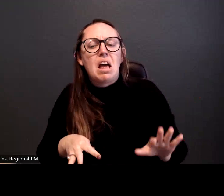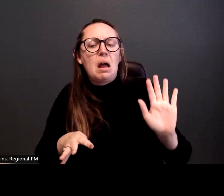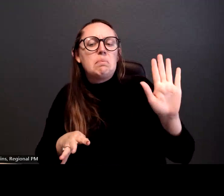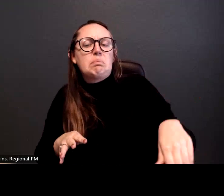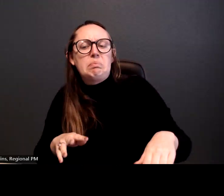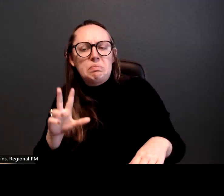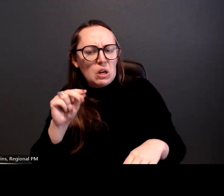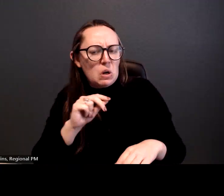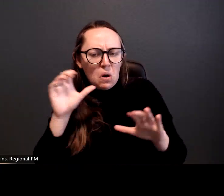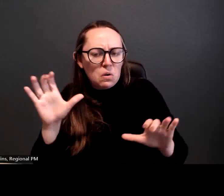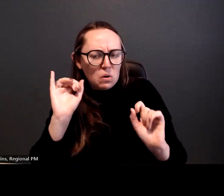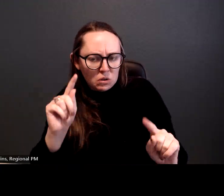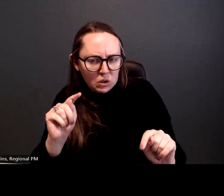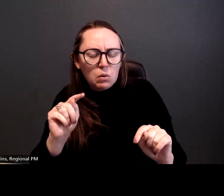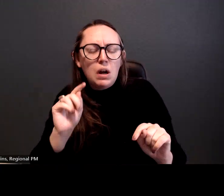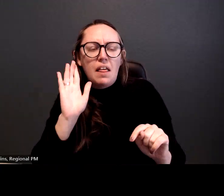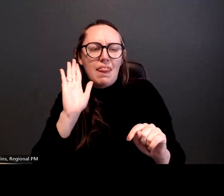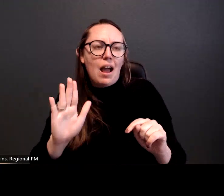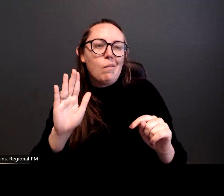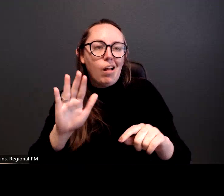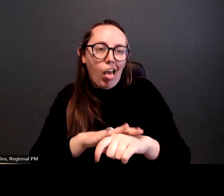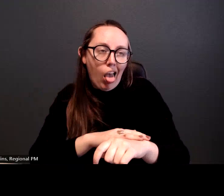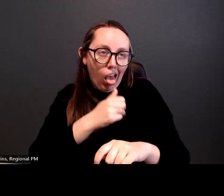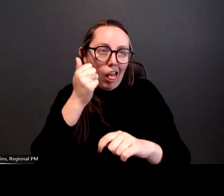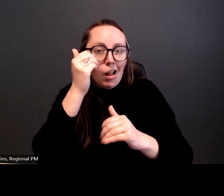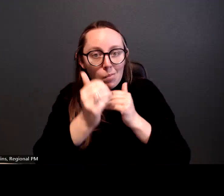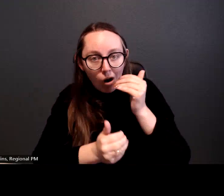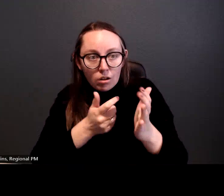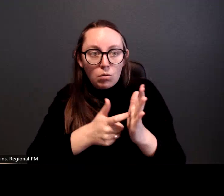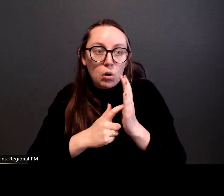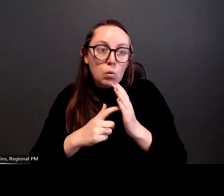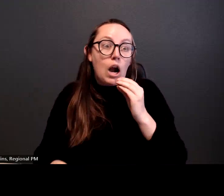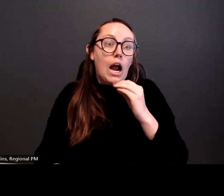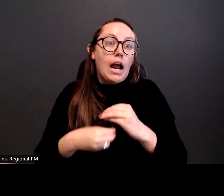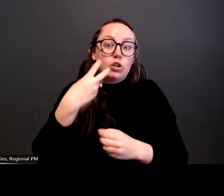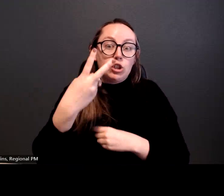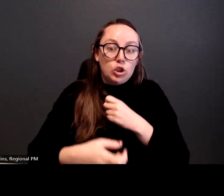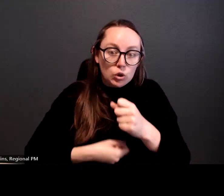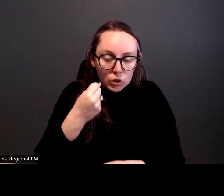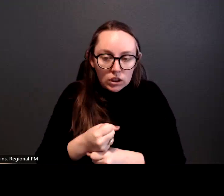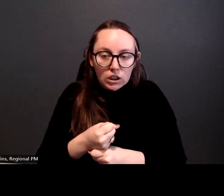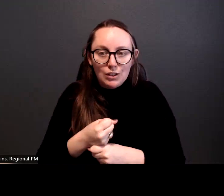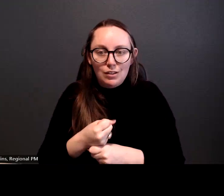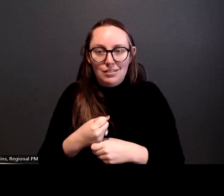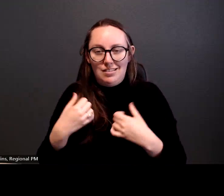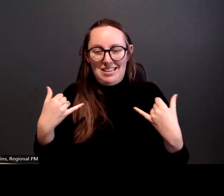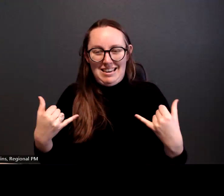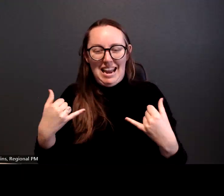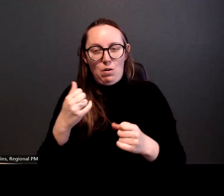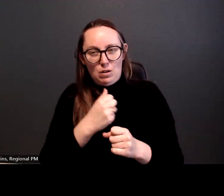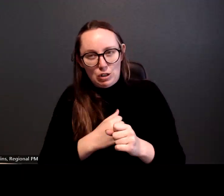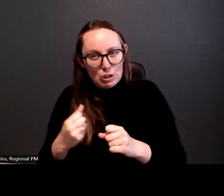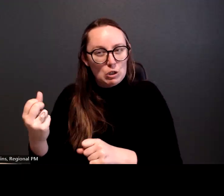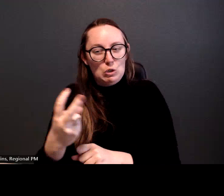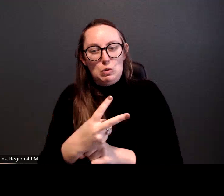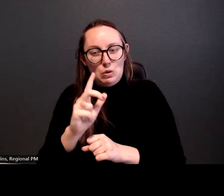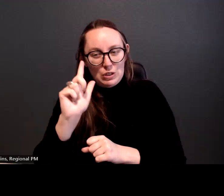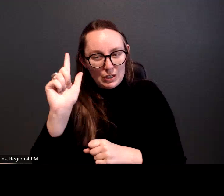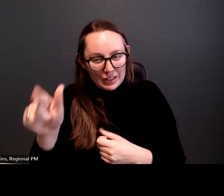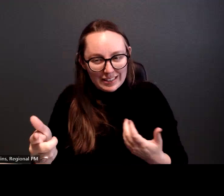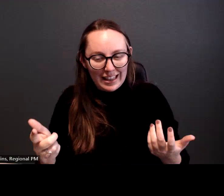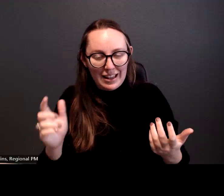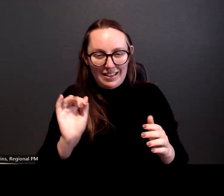later, and it's coming back to roost. That the lack of that statewide design means we're